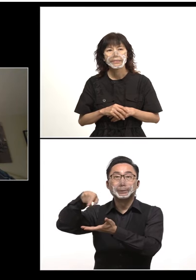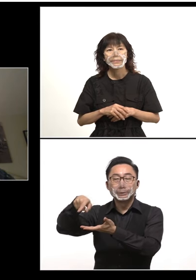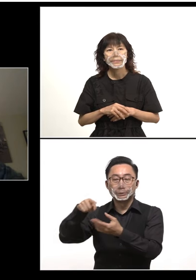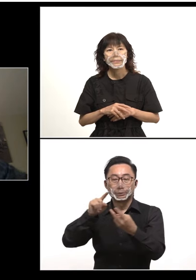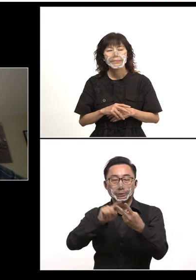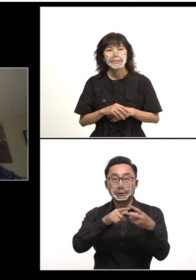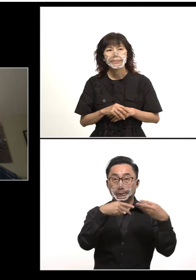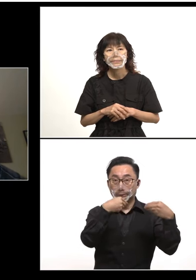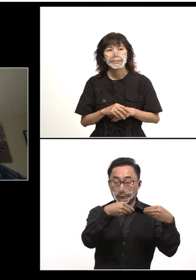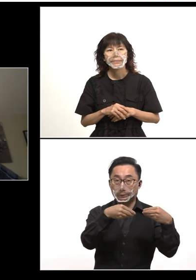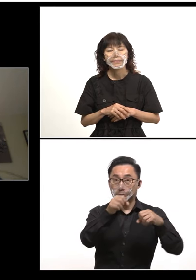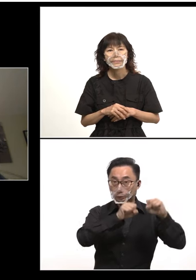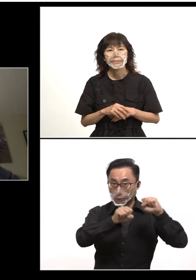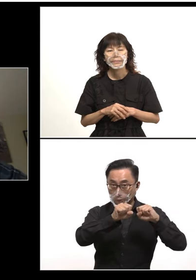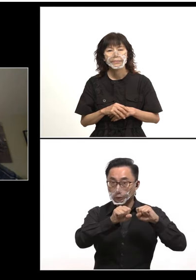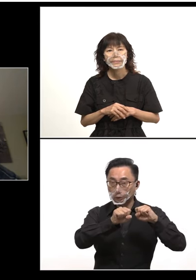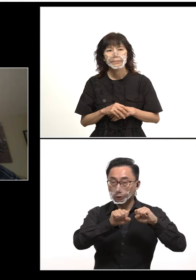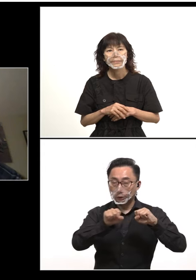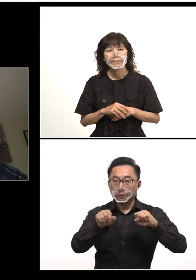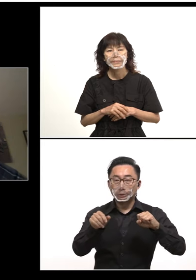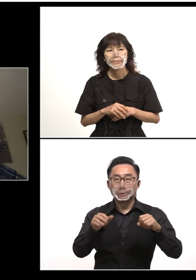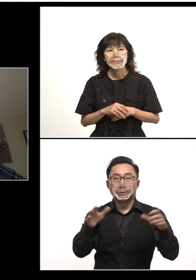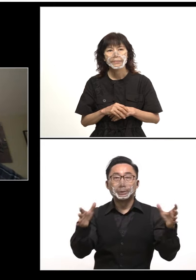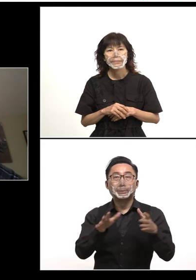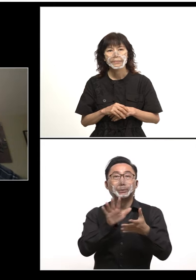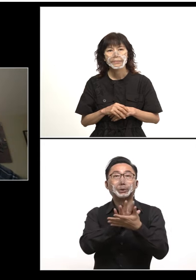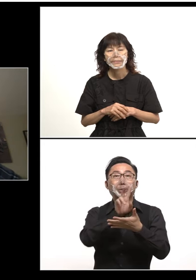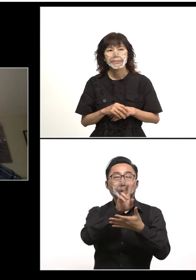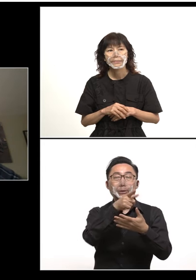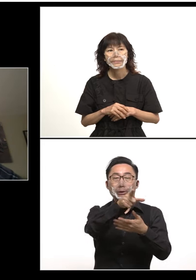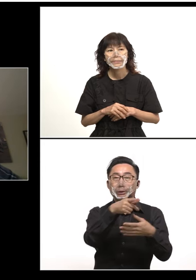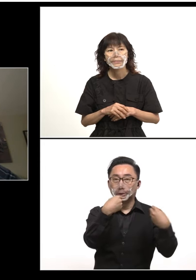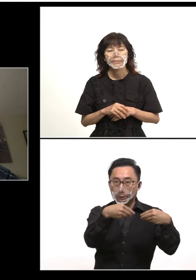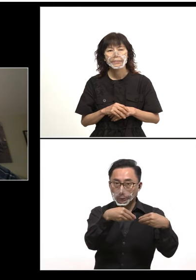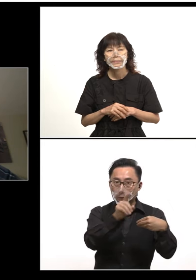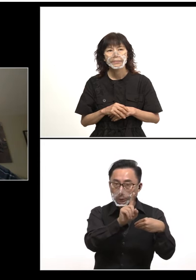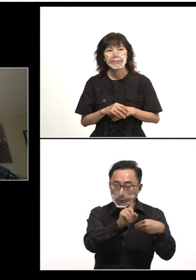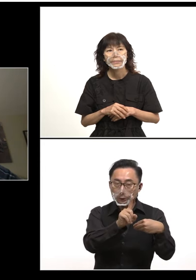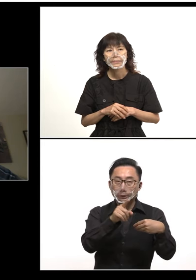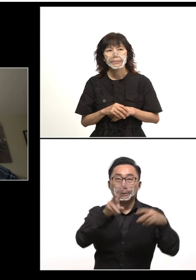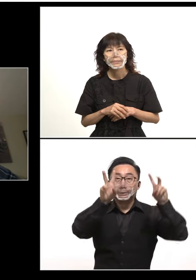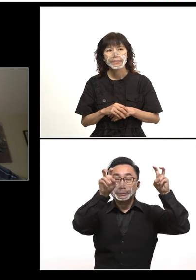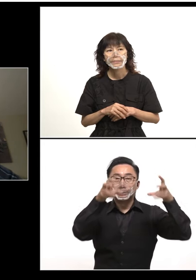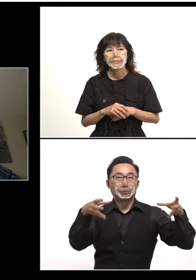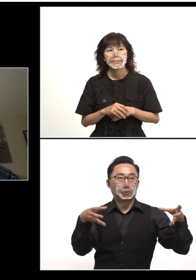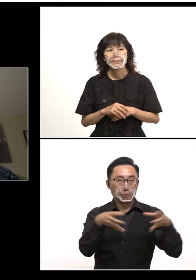and that is a 2-year education program called the Inclusive Arts Course. So participants come